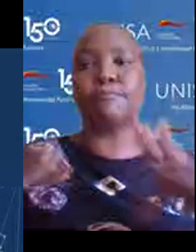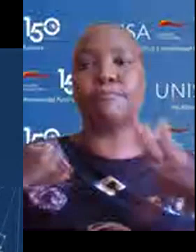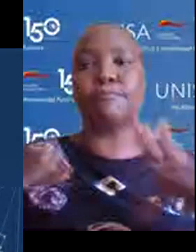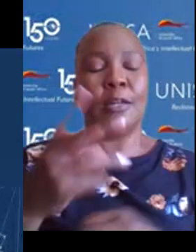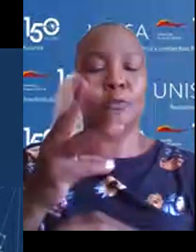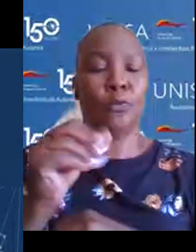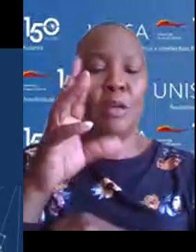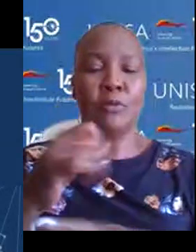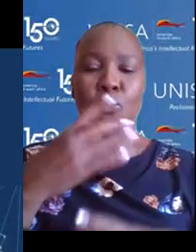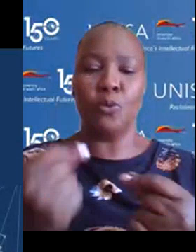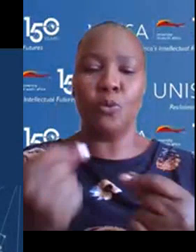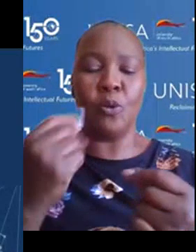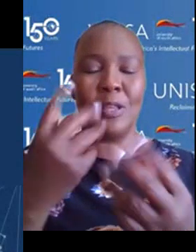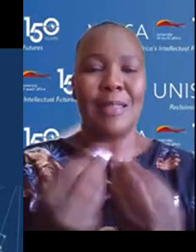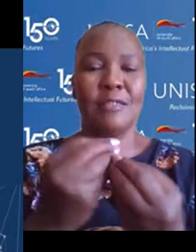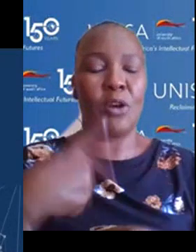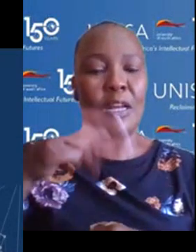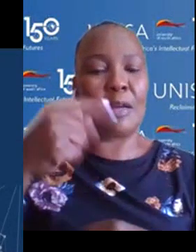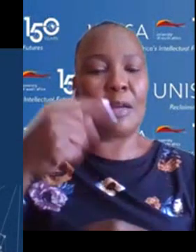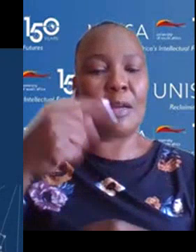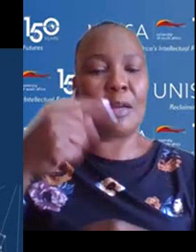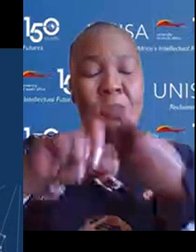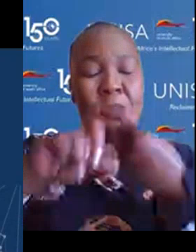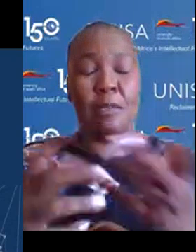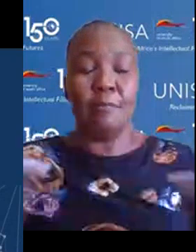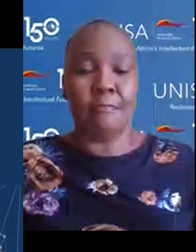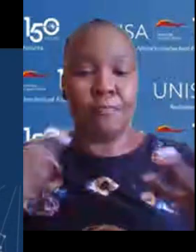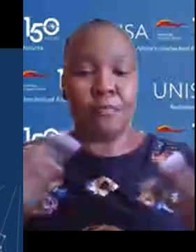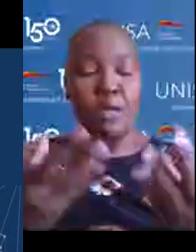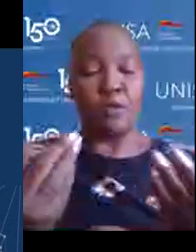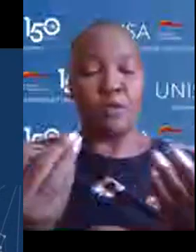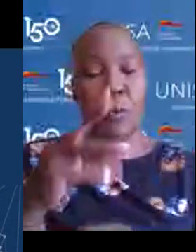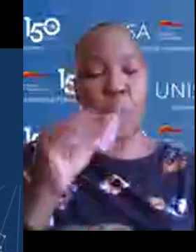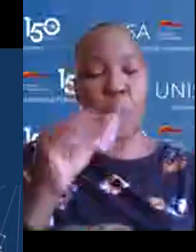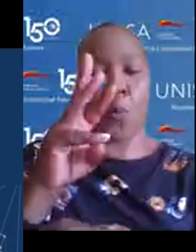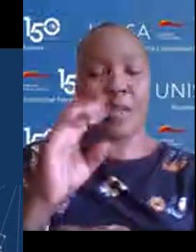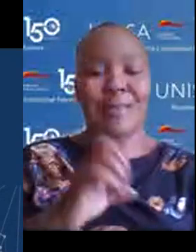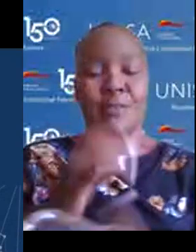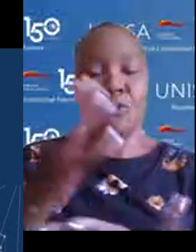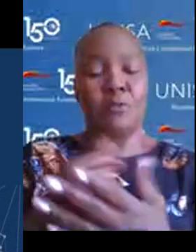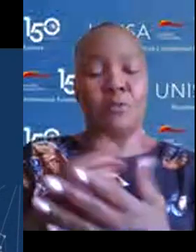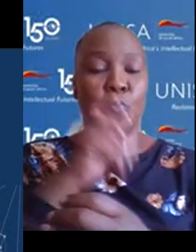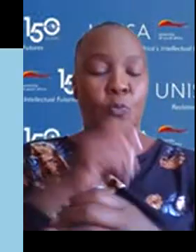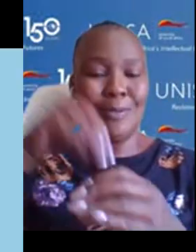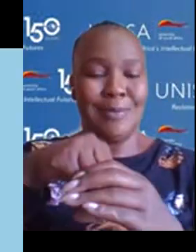do things for us, but it really depends on the software that you're going to use.